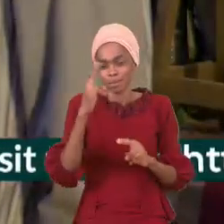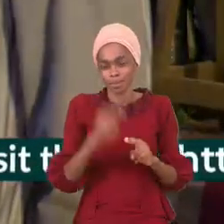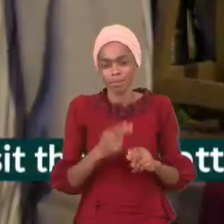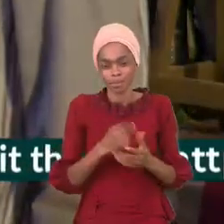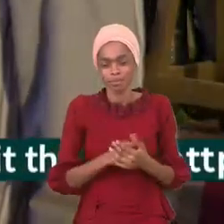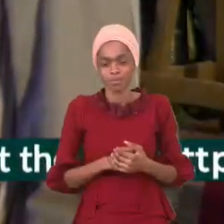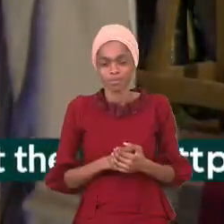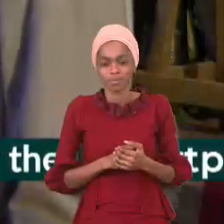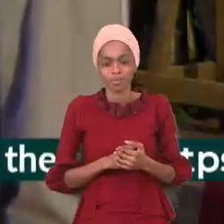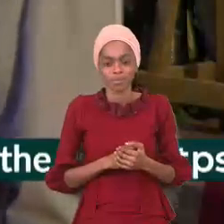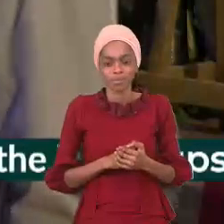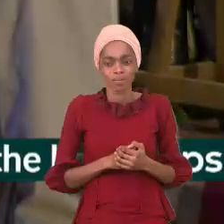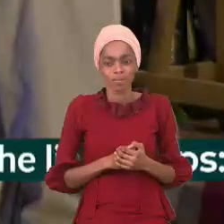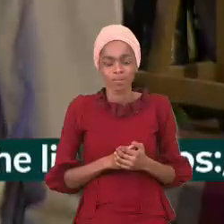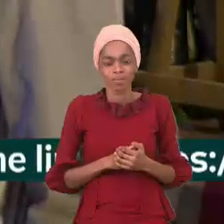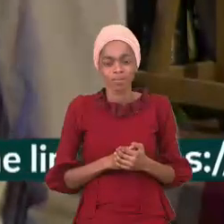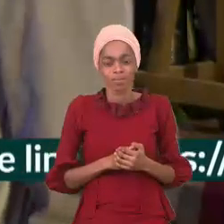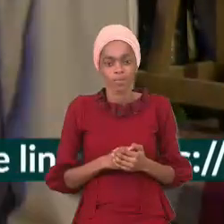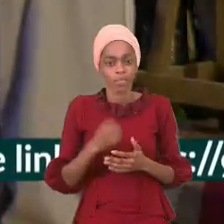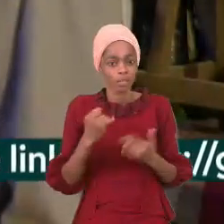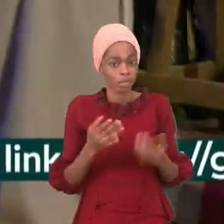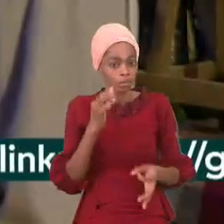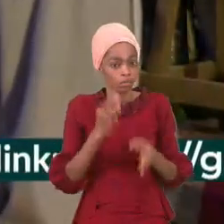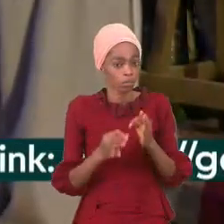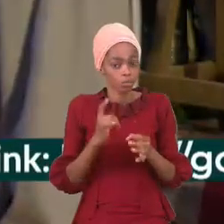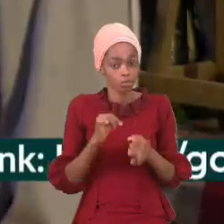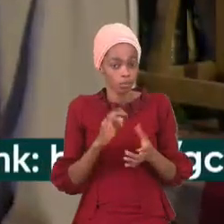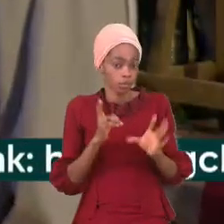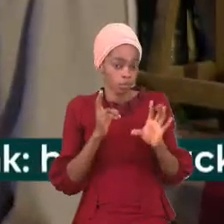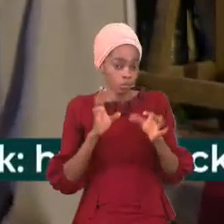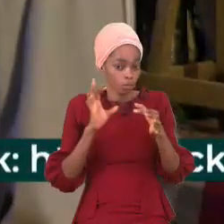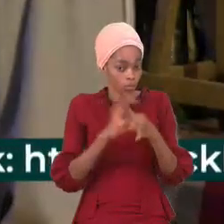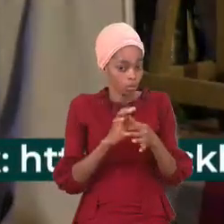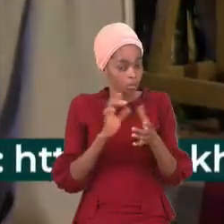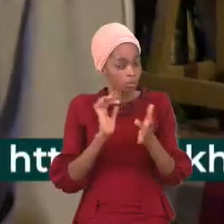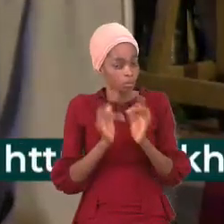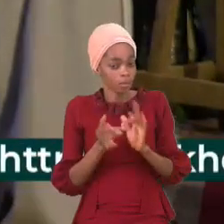Check up, ministers, counselors, check the correct numbers.